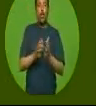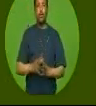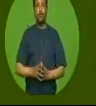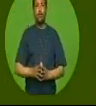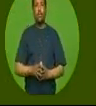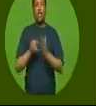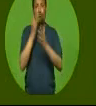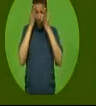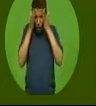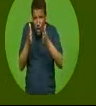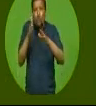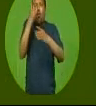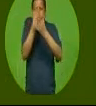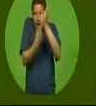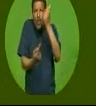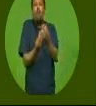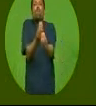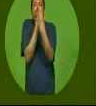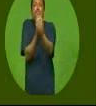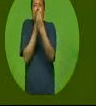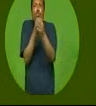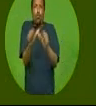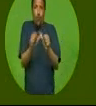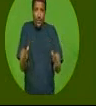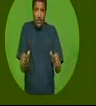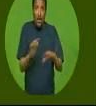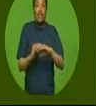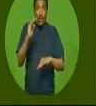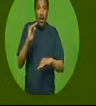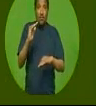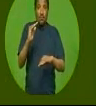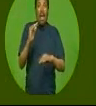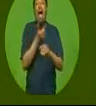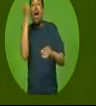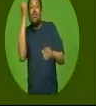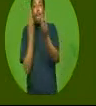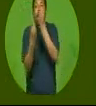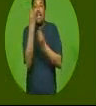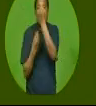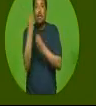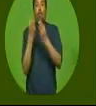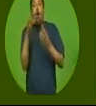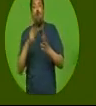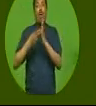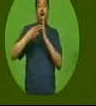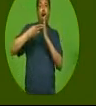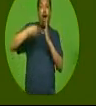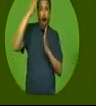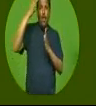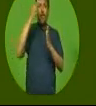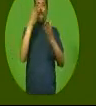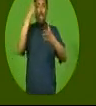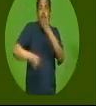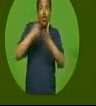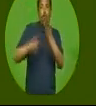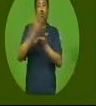It focuses only on food crops rather than on other marketable or high-value products for